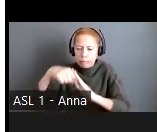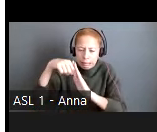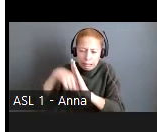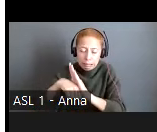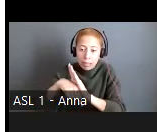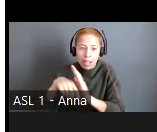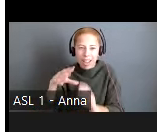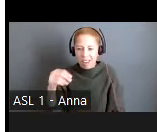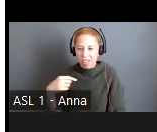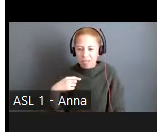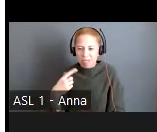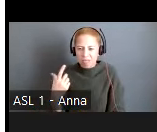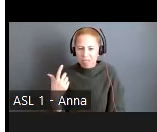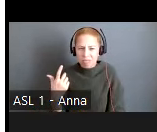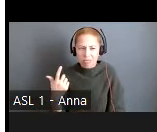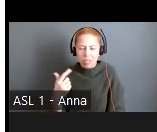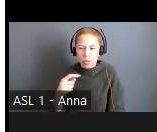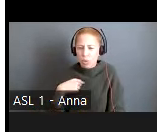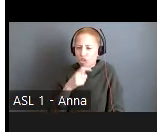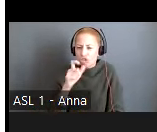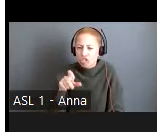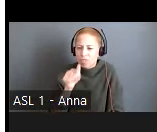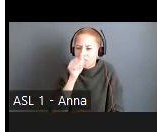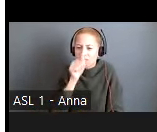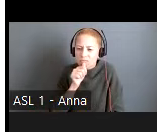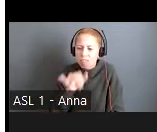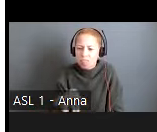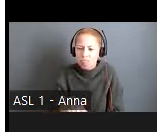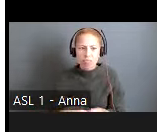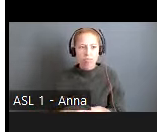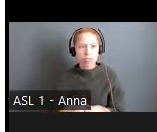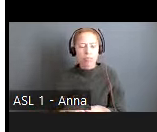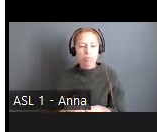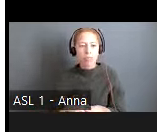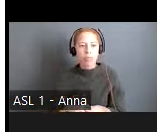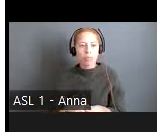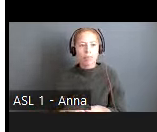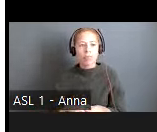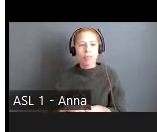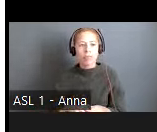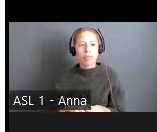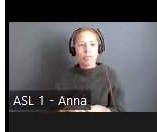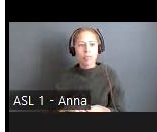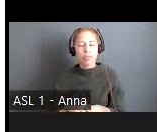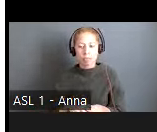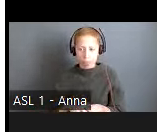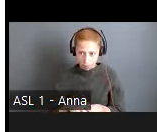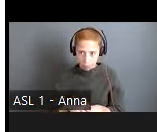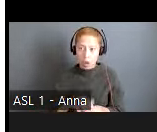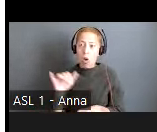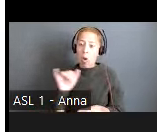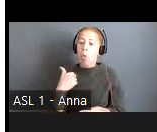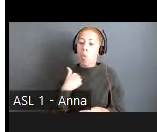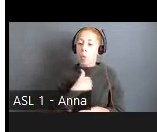intolerable. We also use this model where we pulled out specific groups or